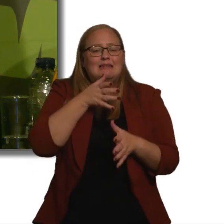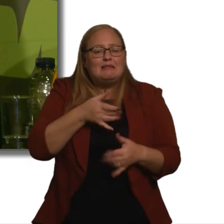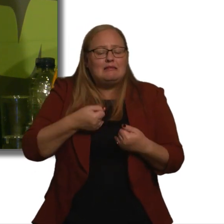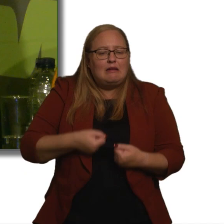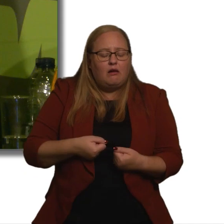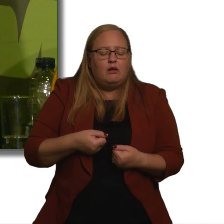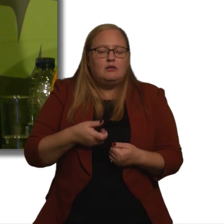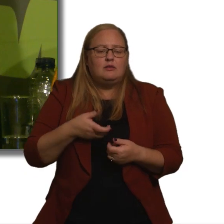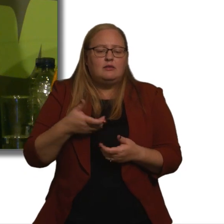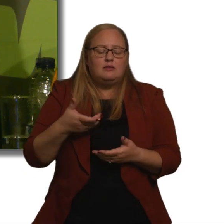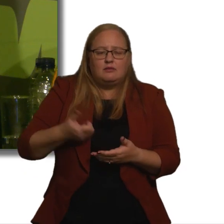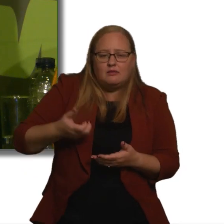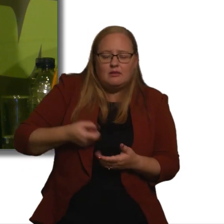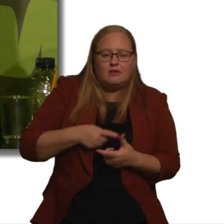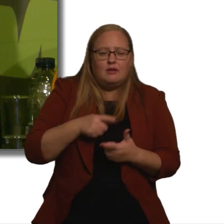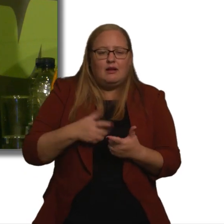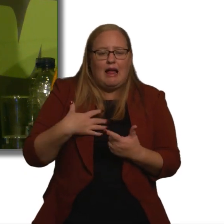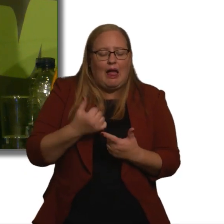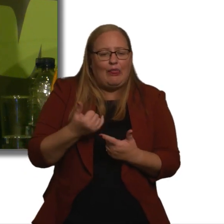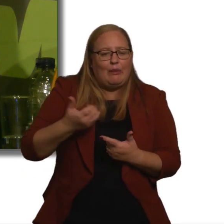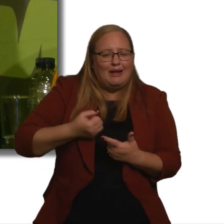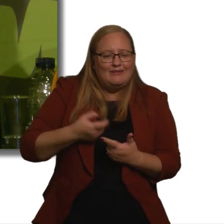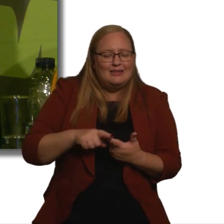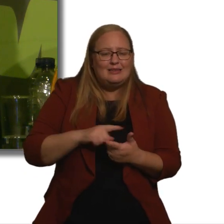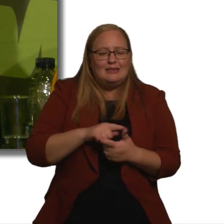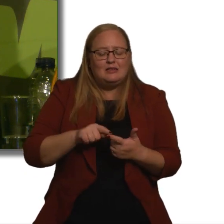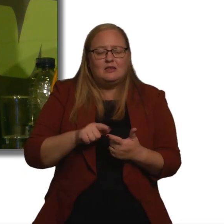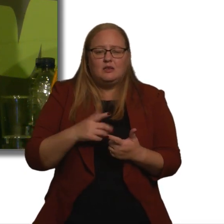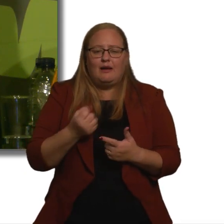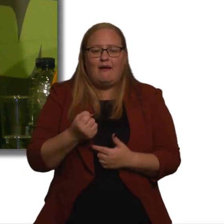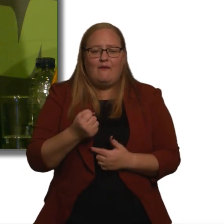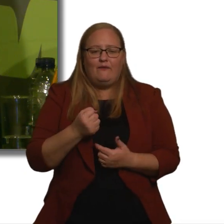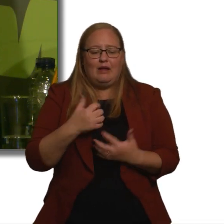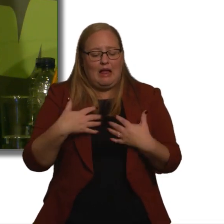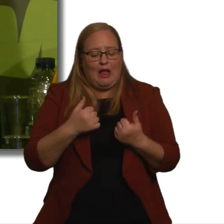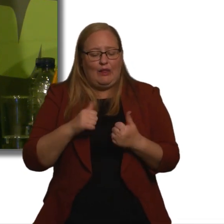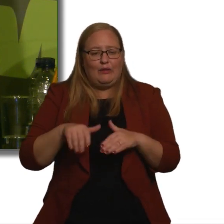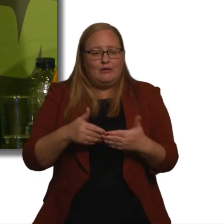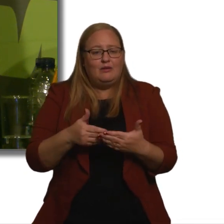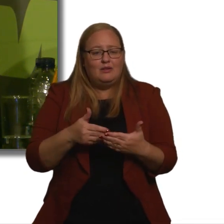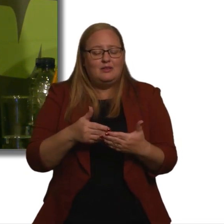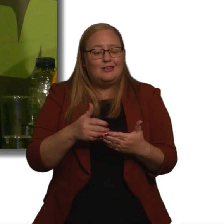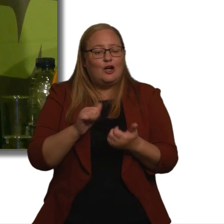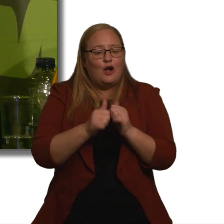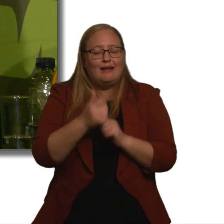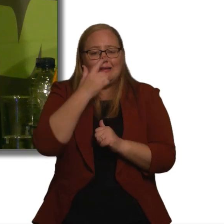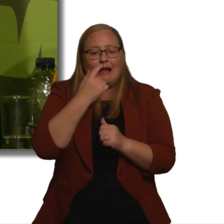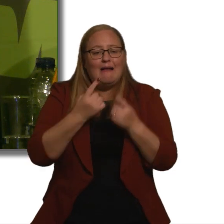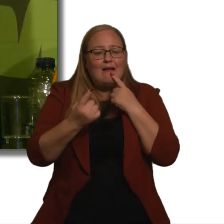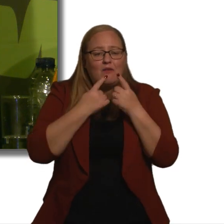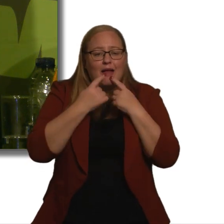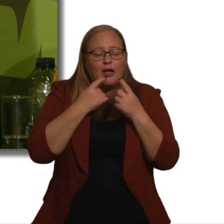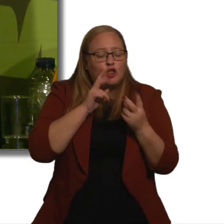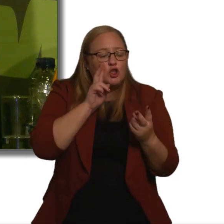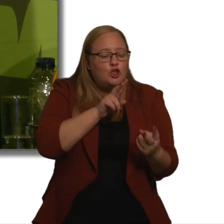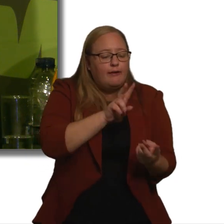health benefits. We have a market-leading hub which colleagues are able to get all the necessary information to make